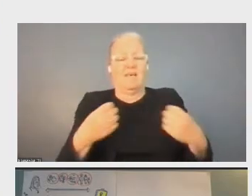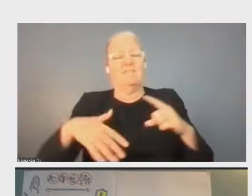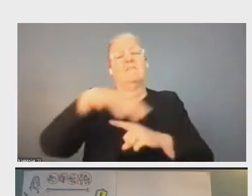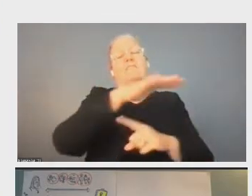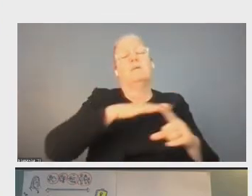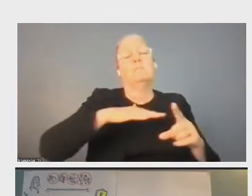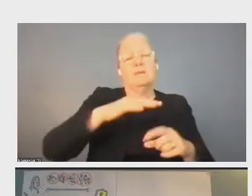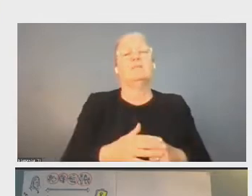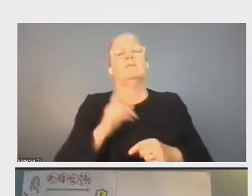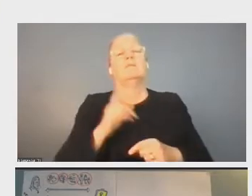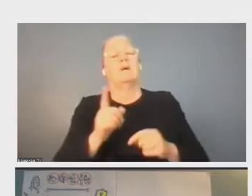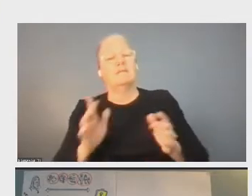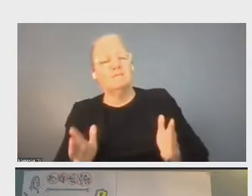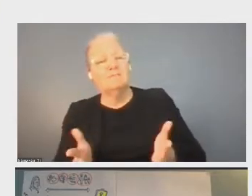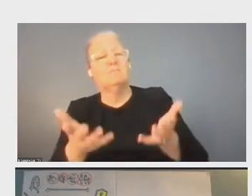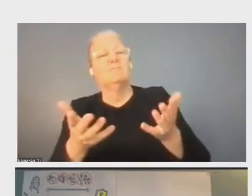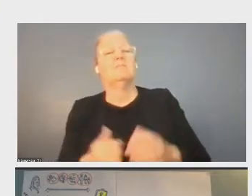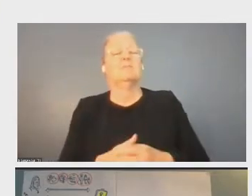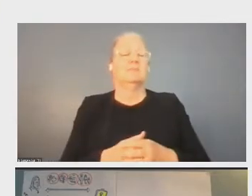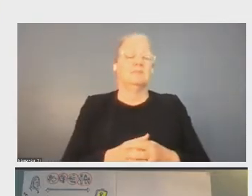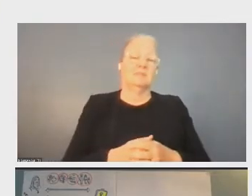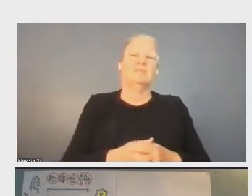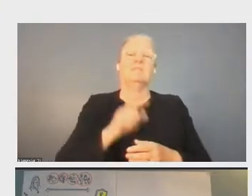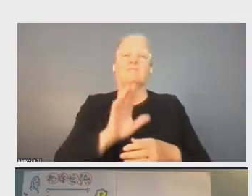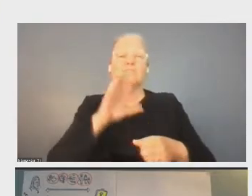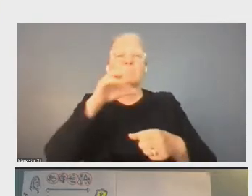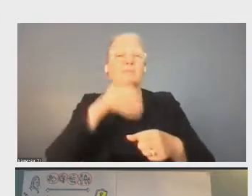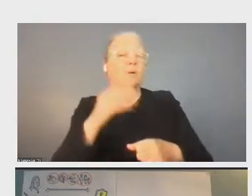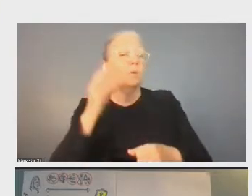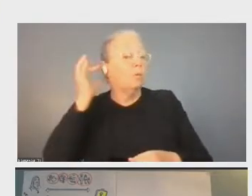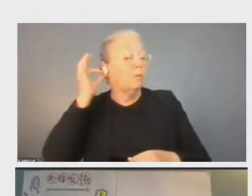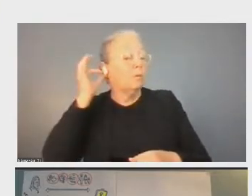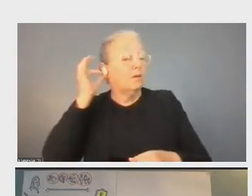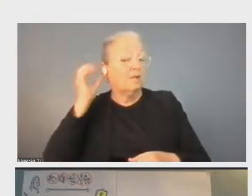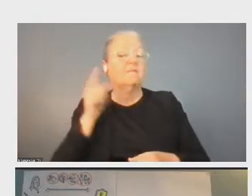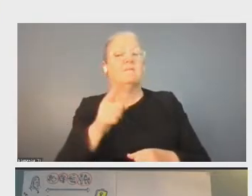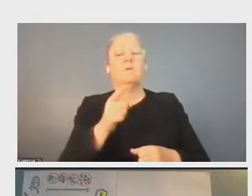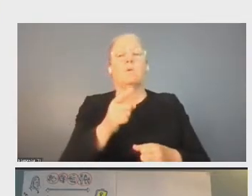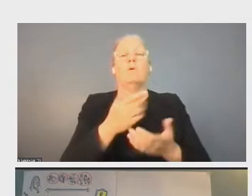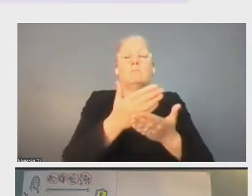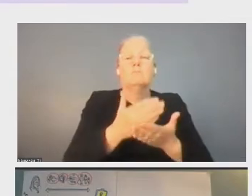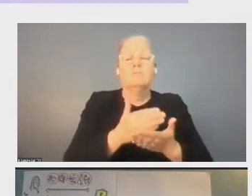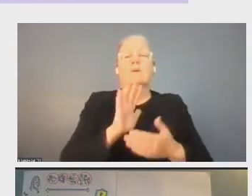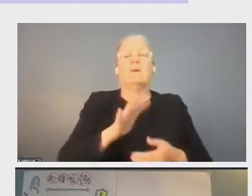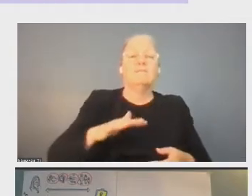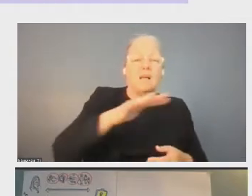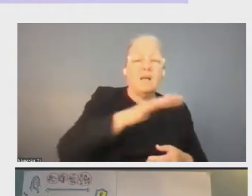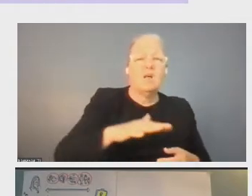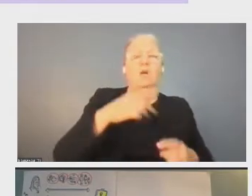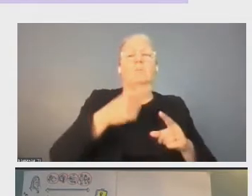to promote the equitable participation of women for conservation of the environment and